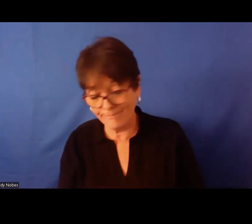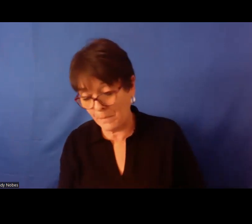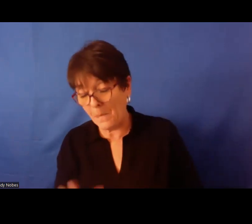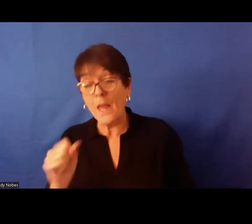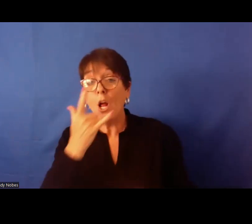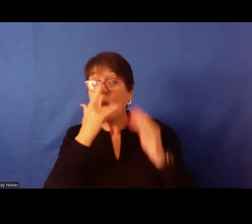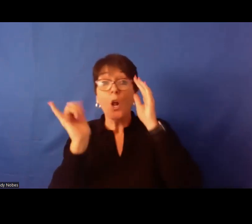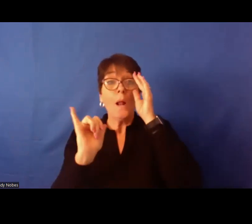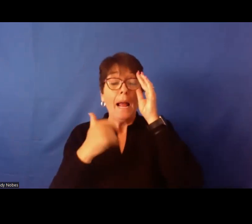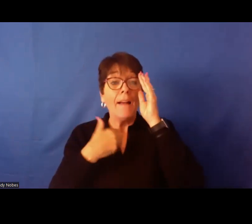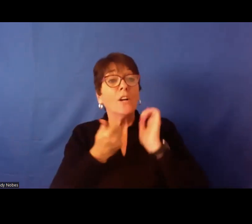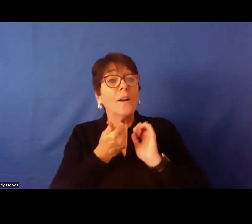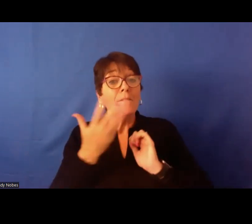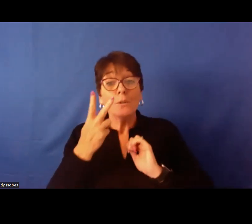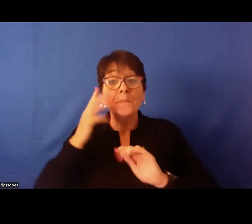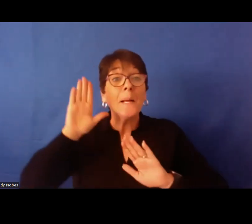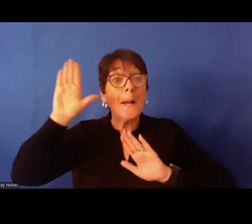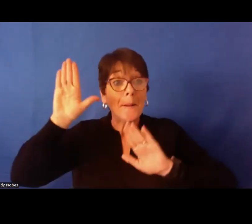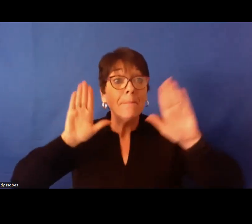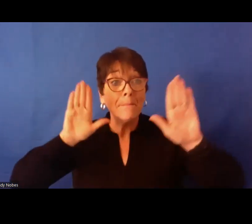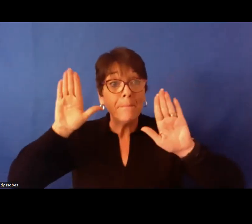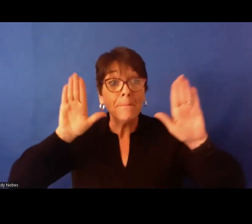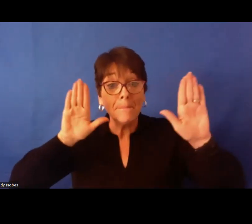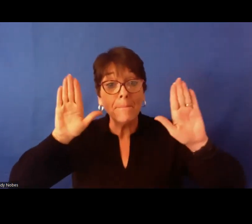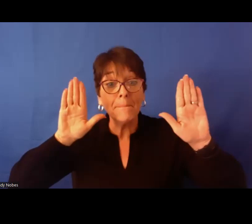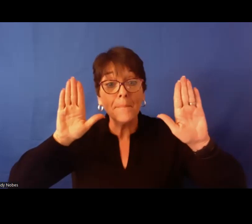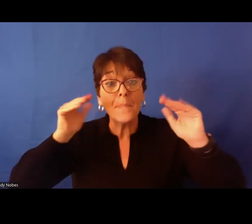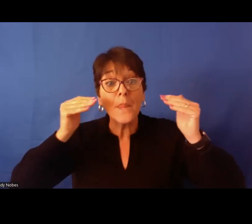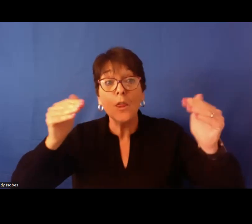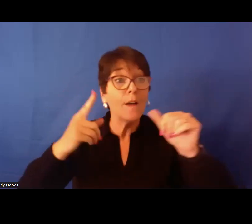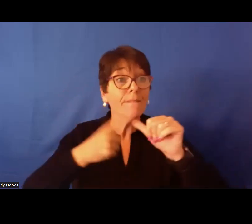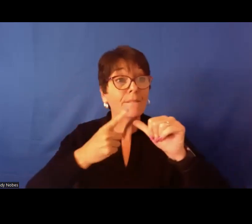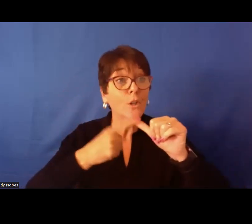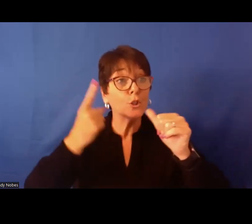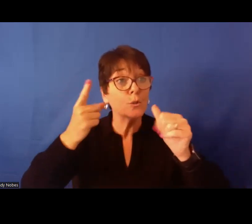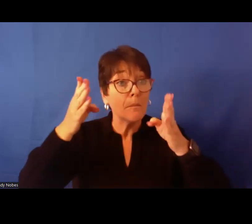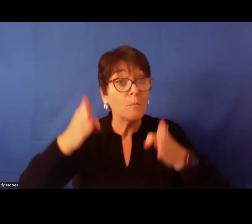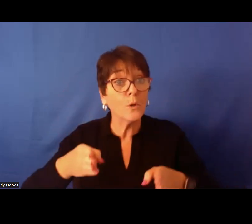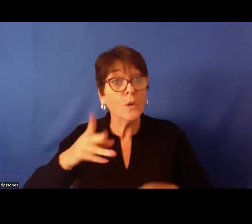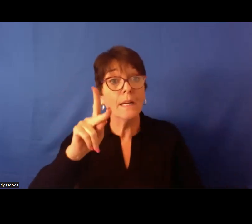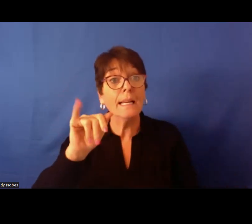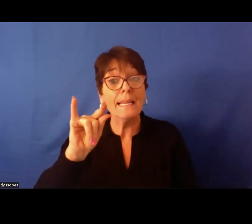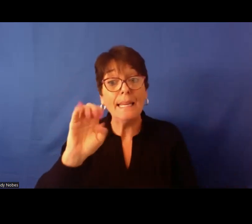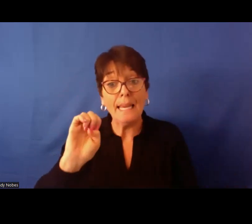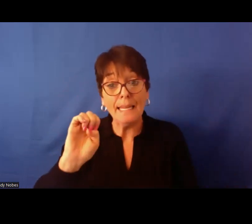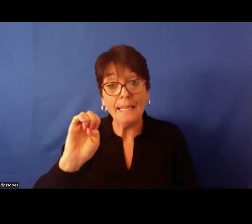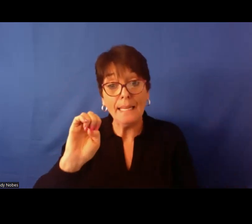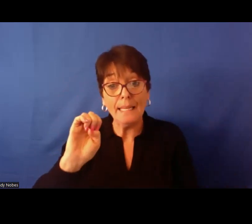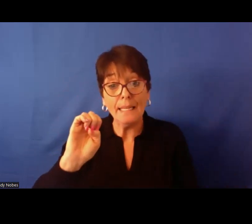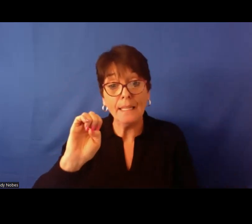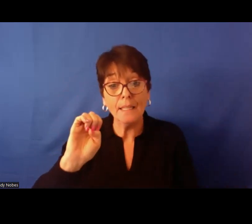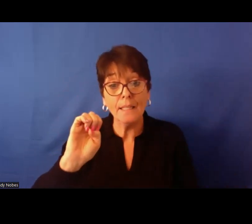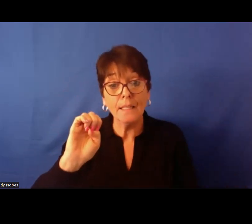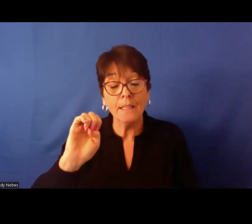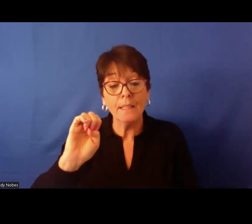looks like we've got a few hands raised. Let's go to the first one, Katie Krull. We'll